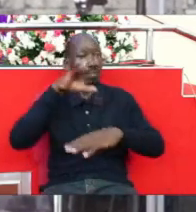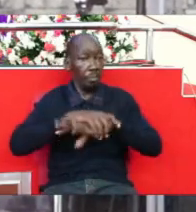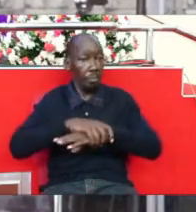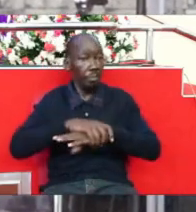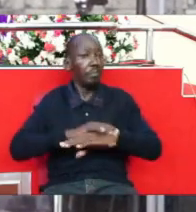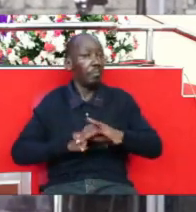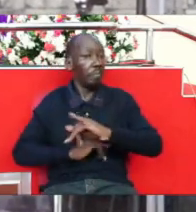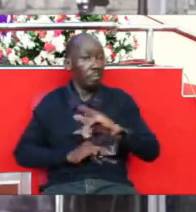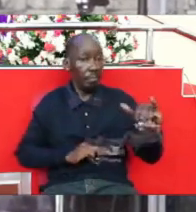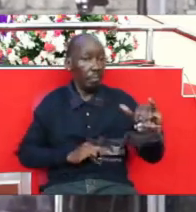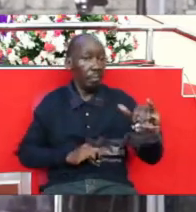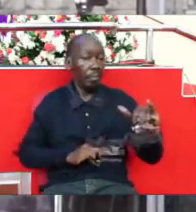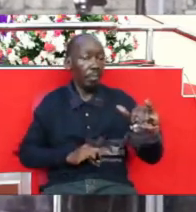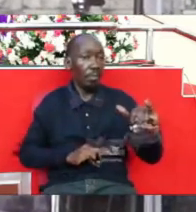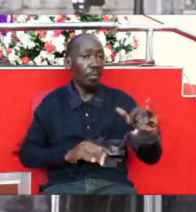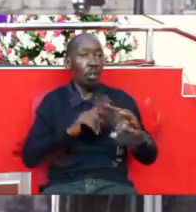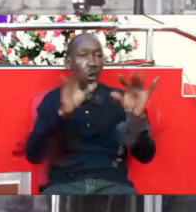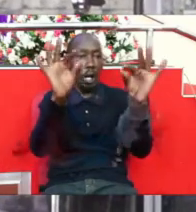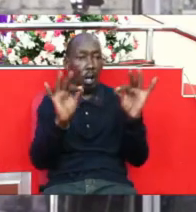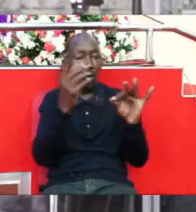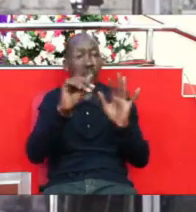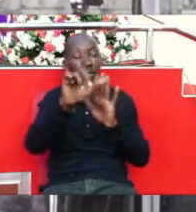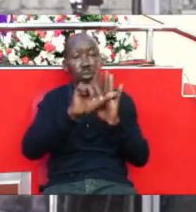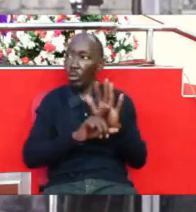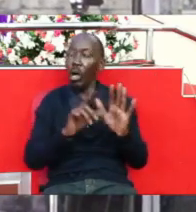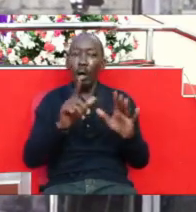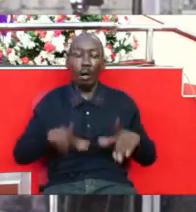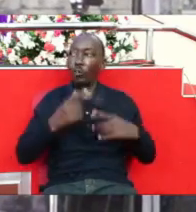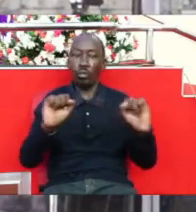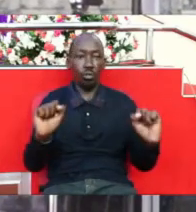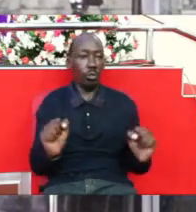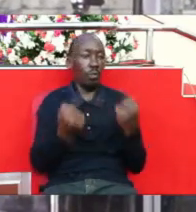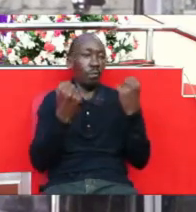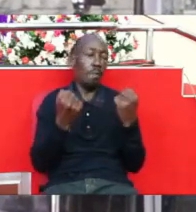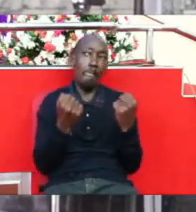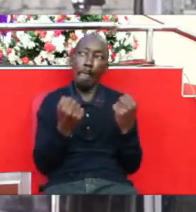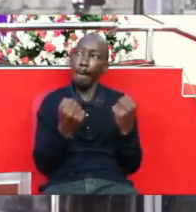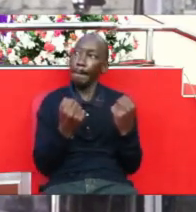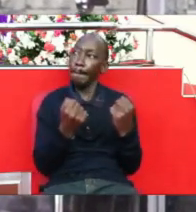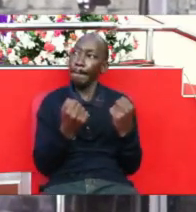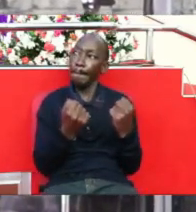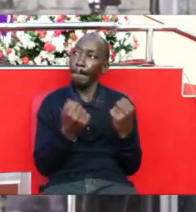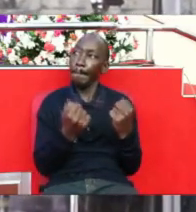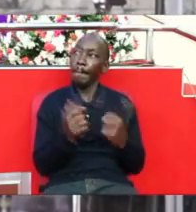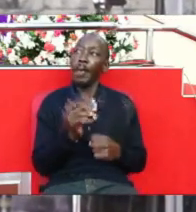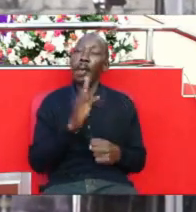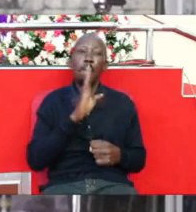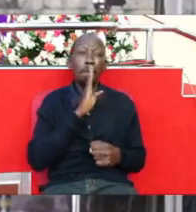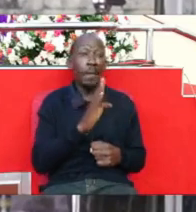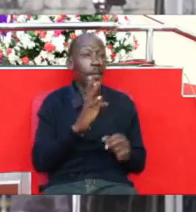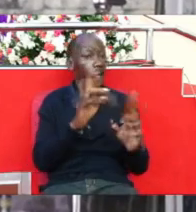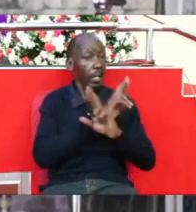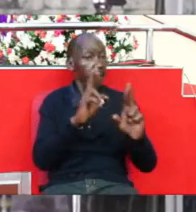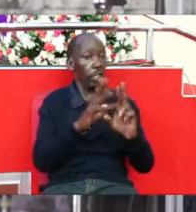rasilimali. On account of Noah, humanity was saved. Kwa sababu ya mambo ya kibinadamu wakaokolewa. Be willing to take